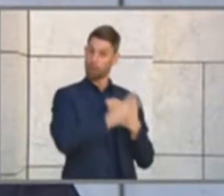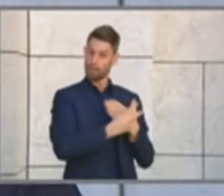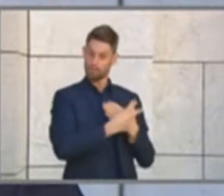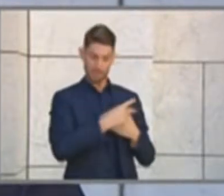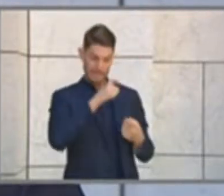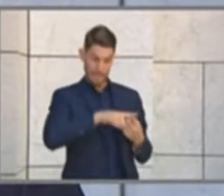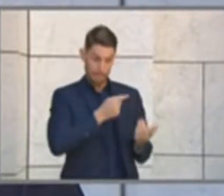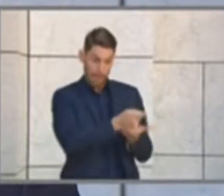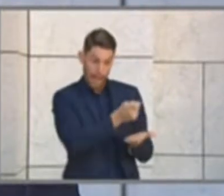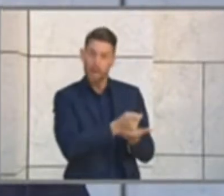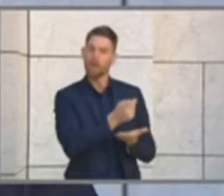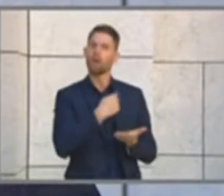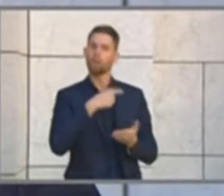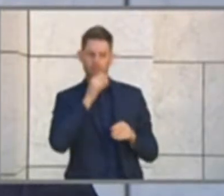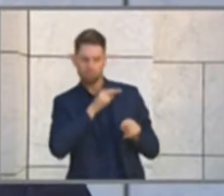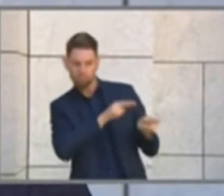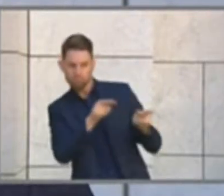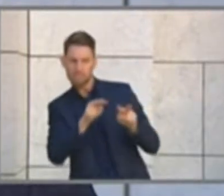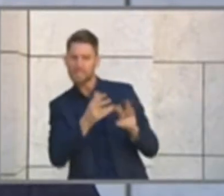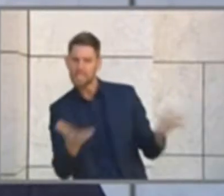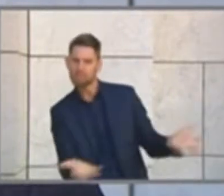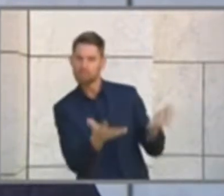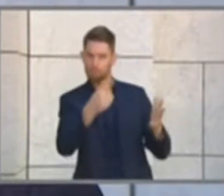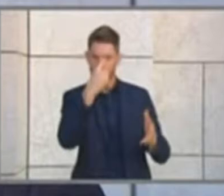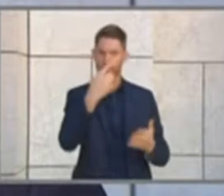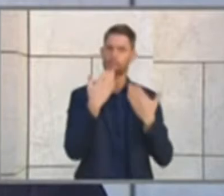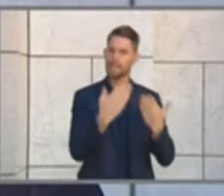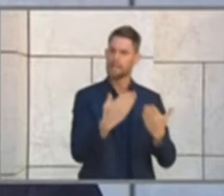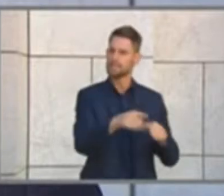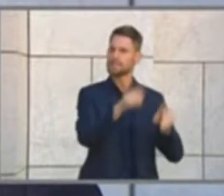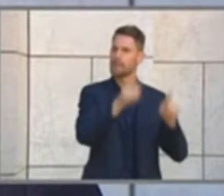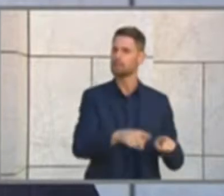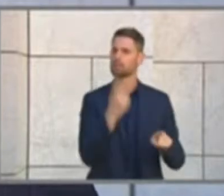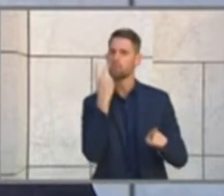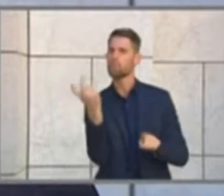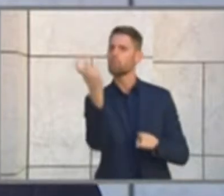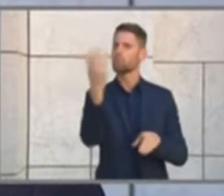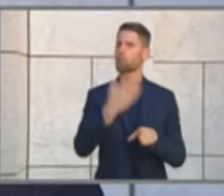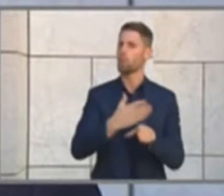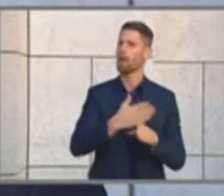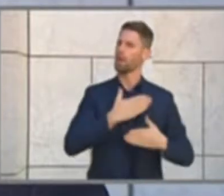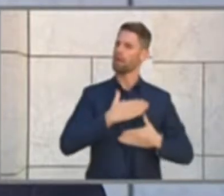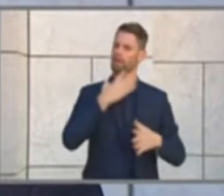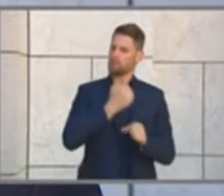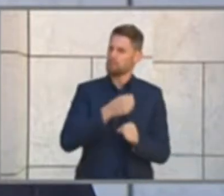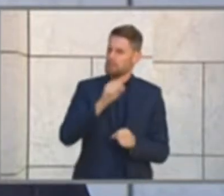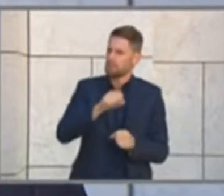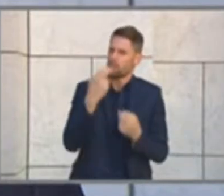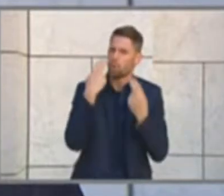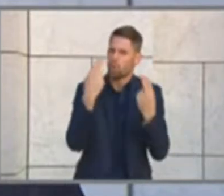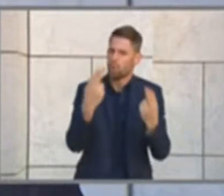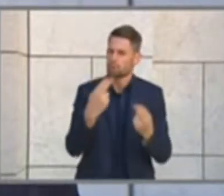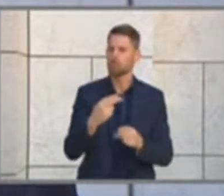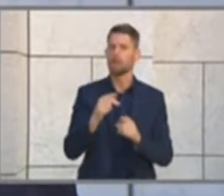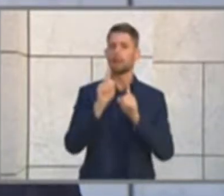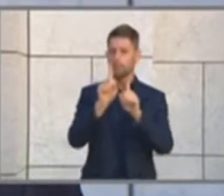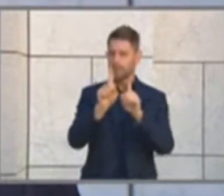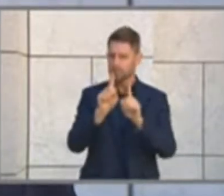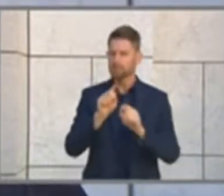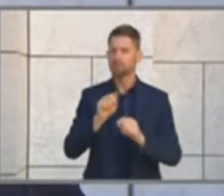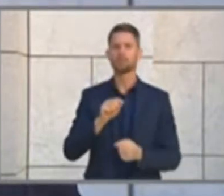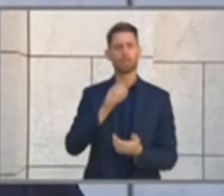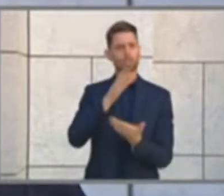at a fair and even pace, and I'll let the Minister of Employment speak more to that. But it is important. It is also important that when you